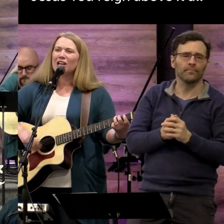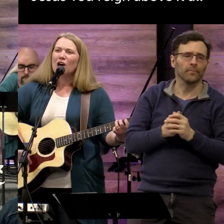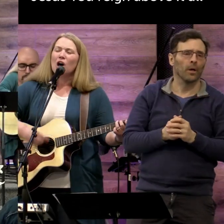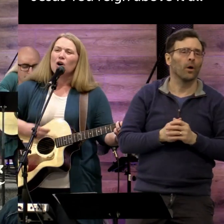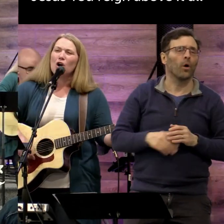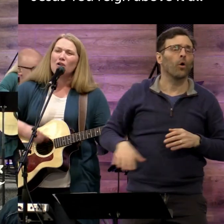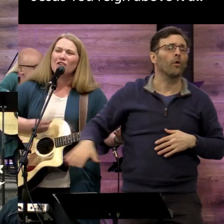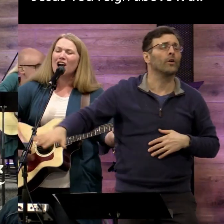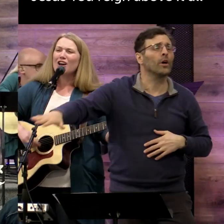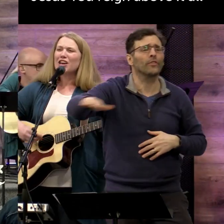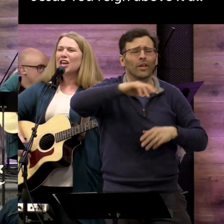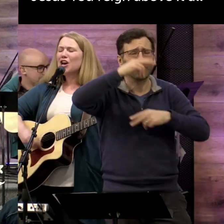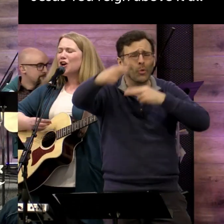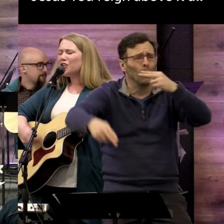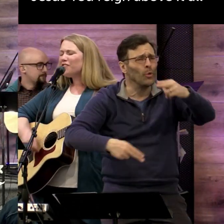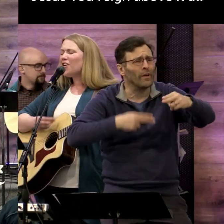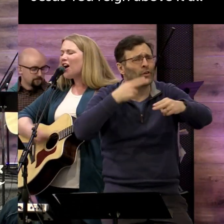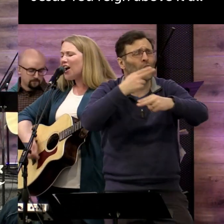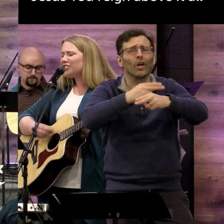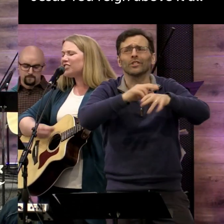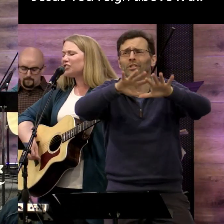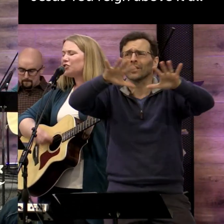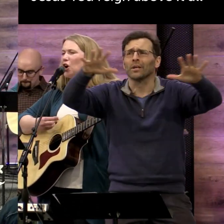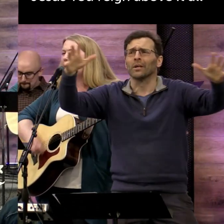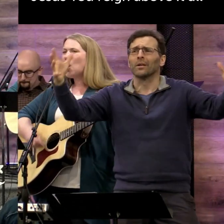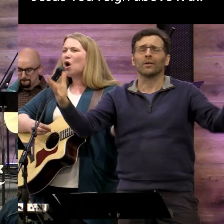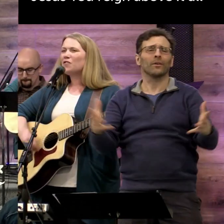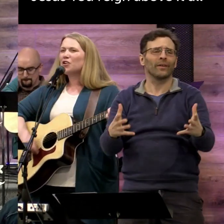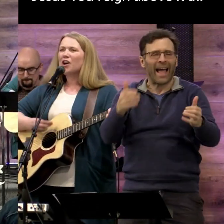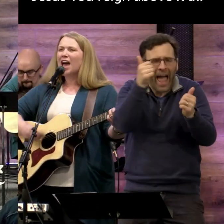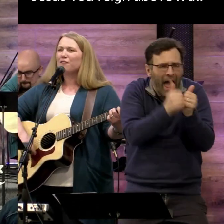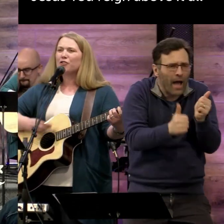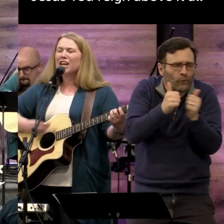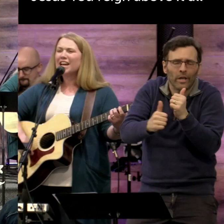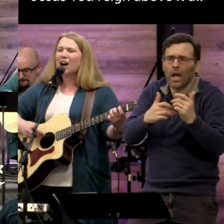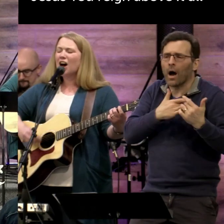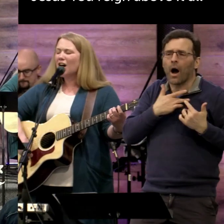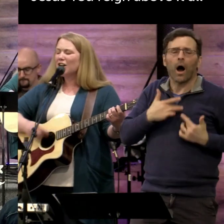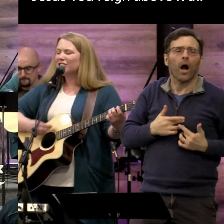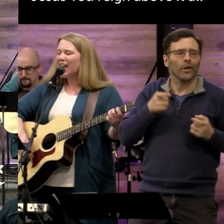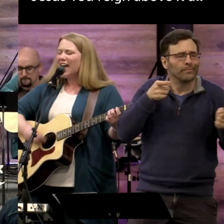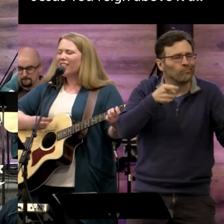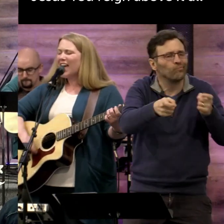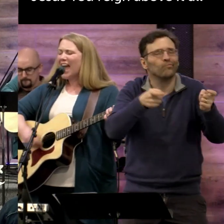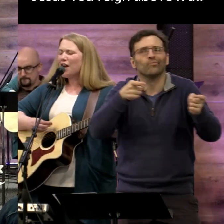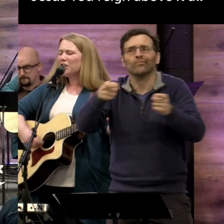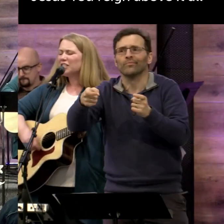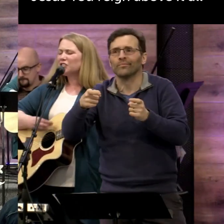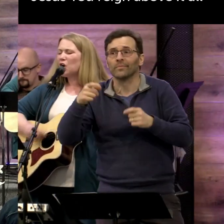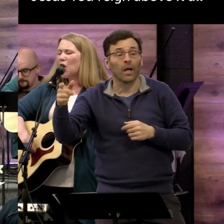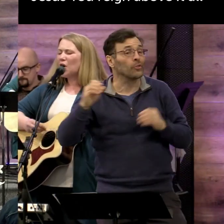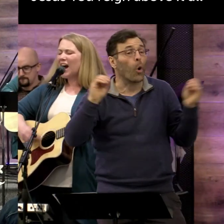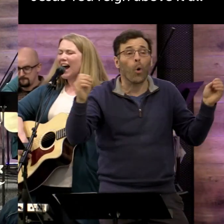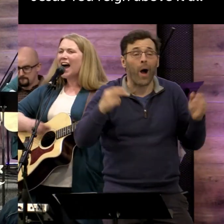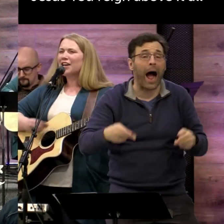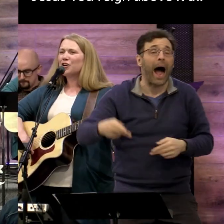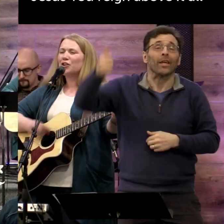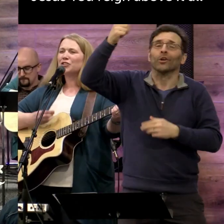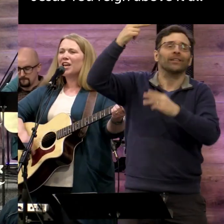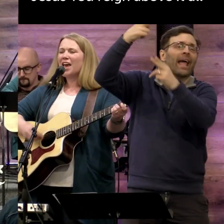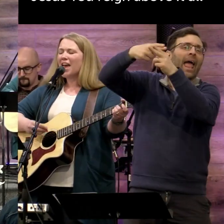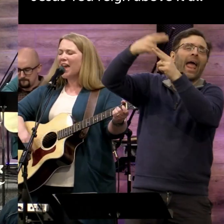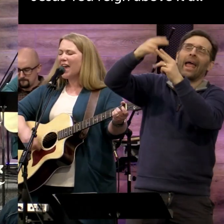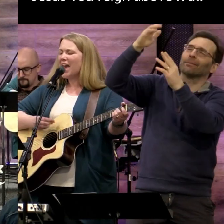all. Over the universe and over every heart, there is no